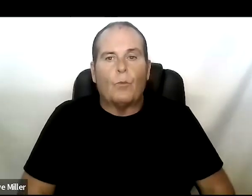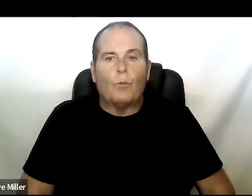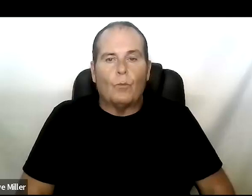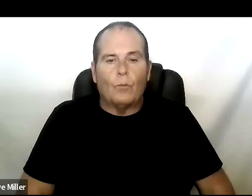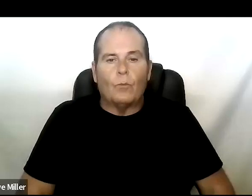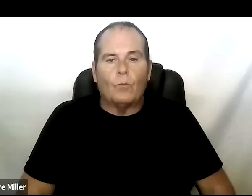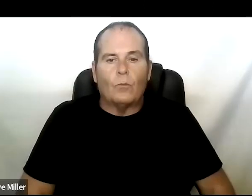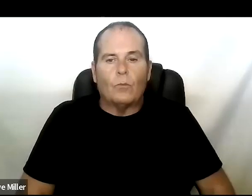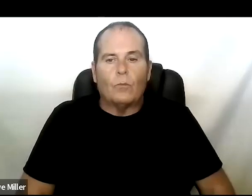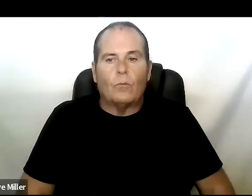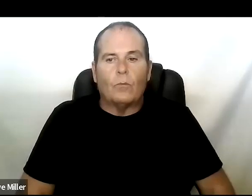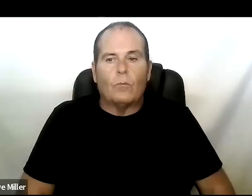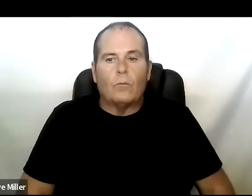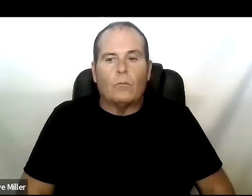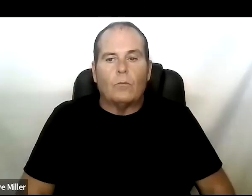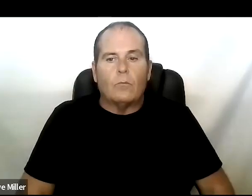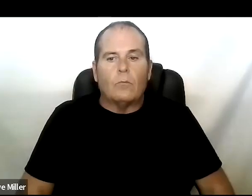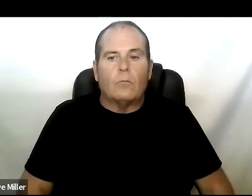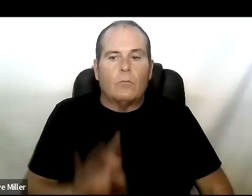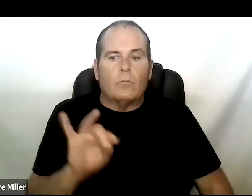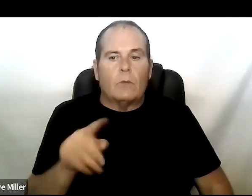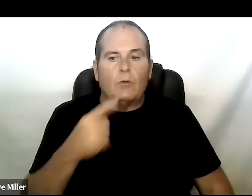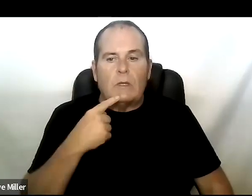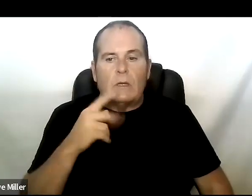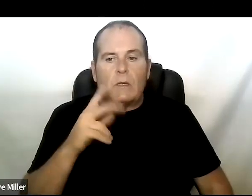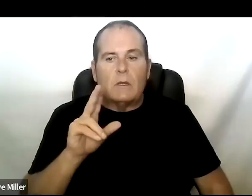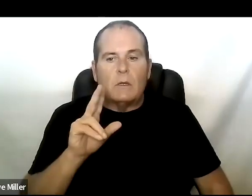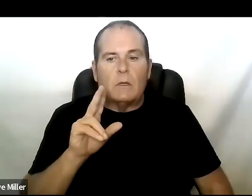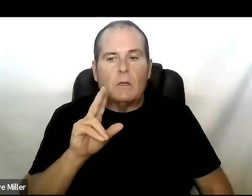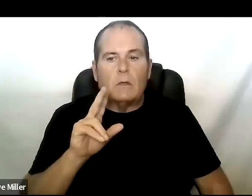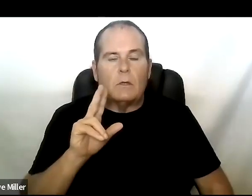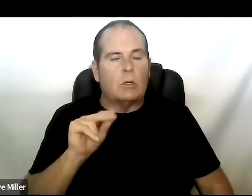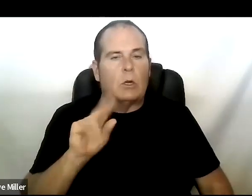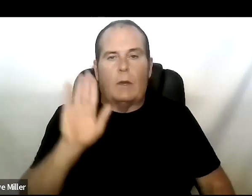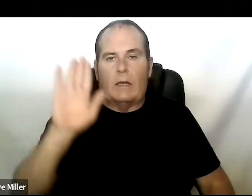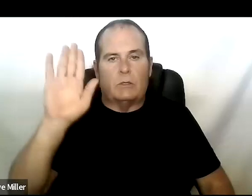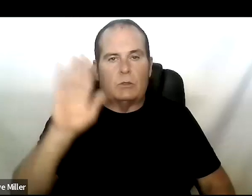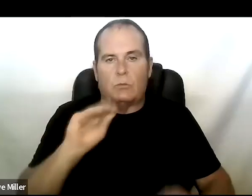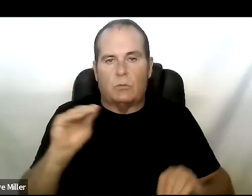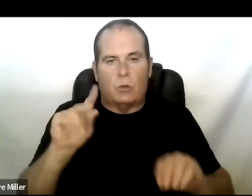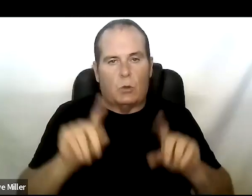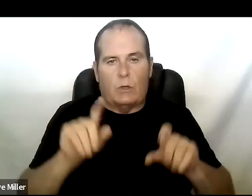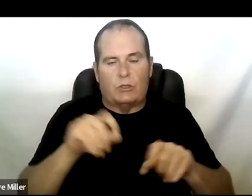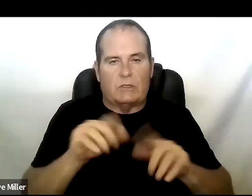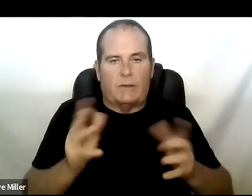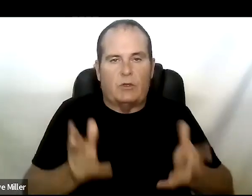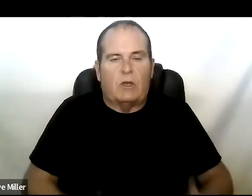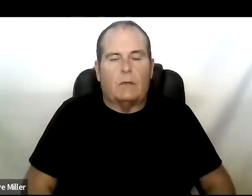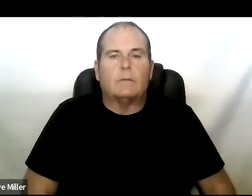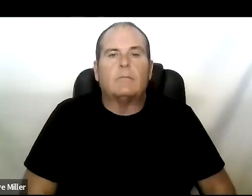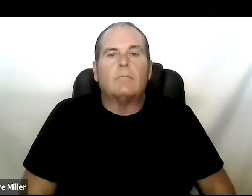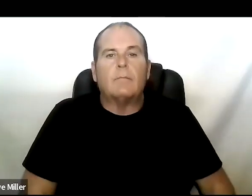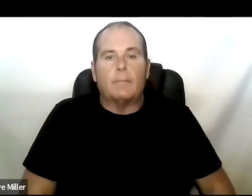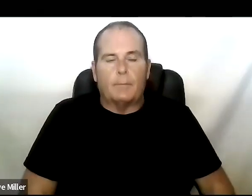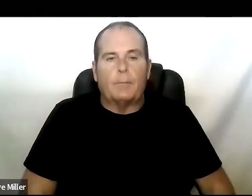I'm sorry, did you say no hands raised? No hands raised and no questions or chat.